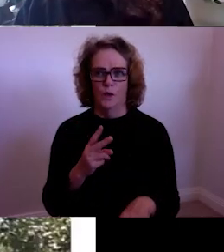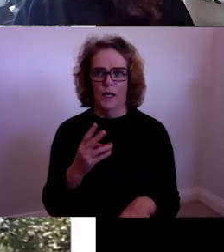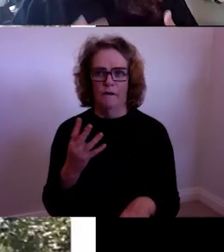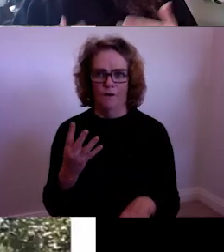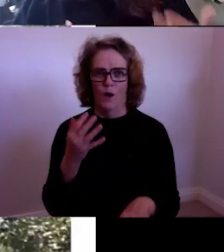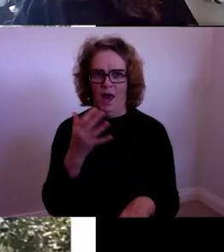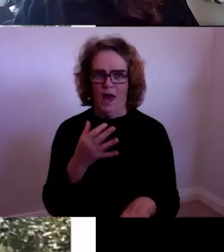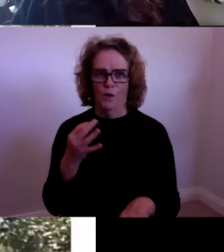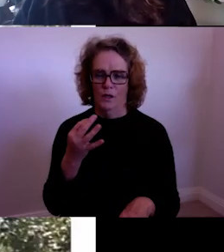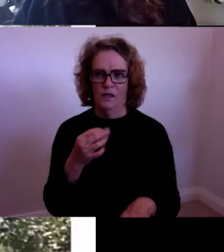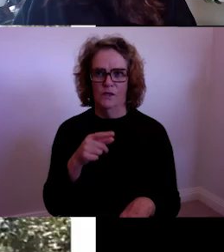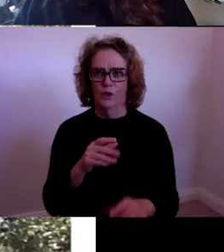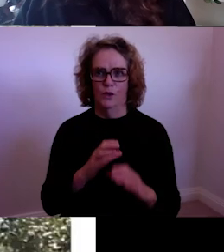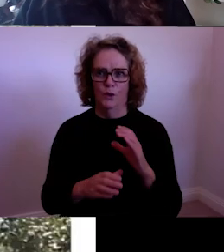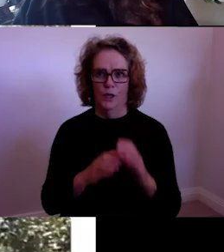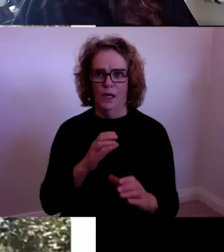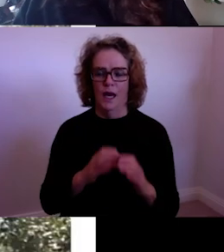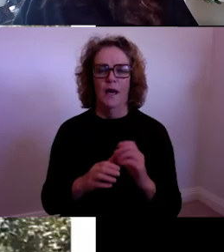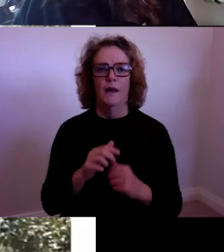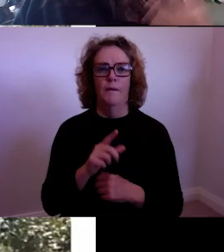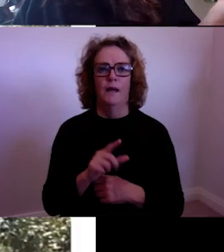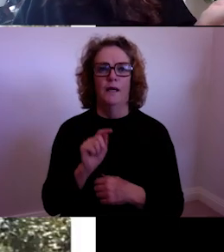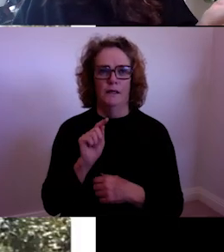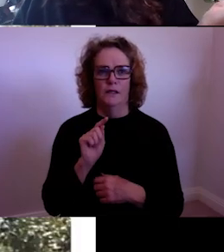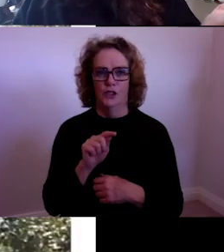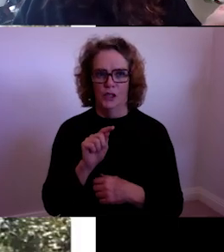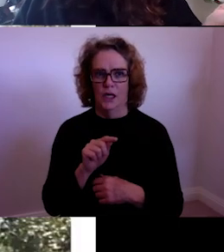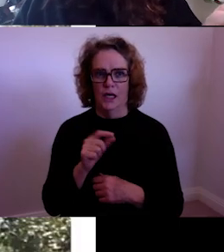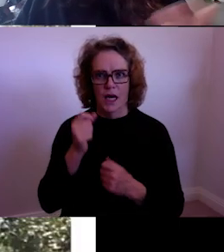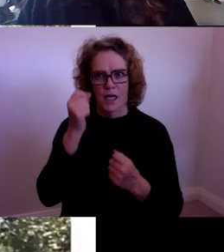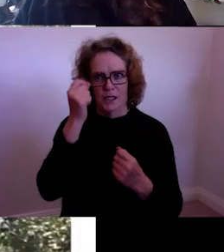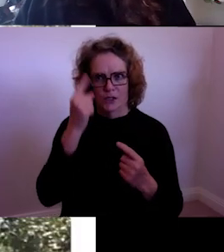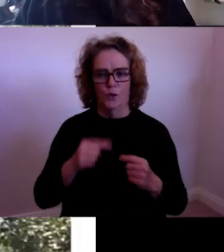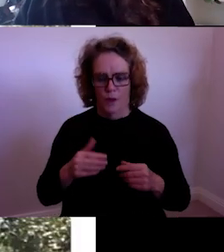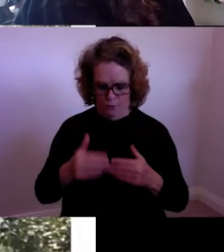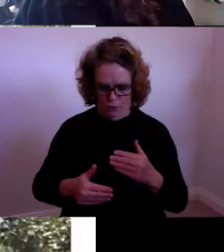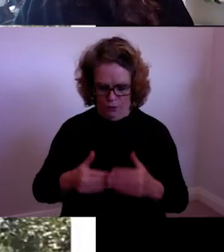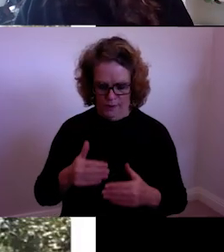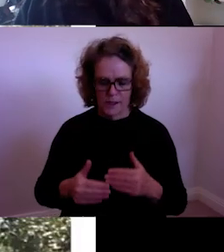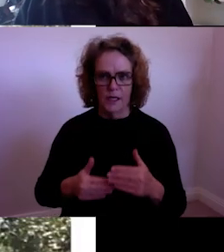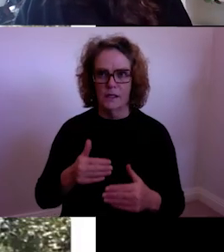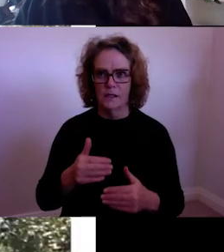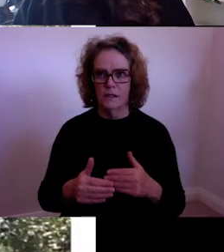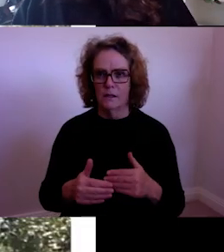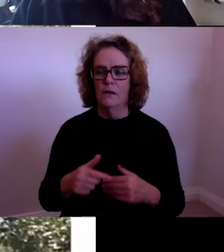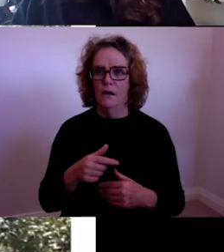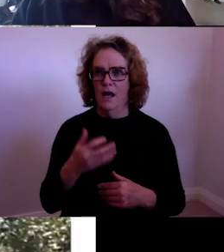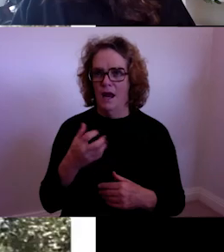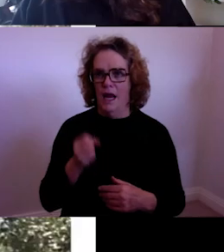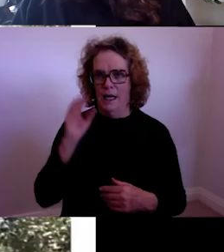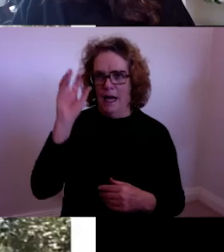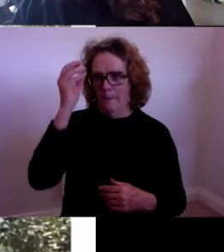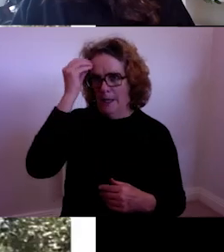but she can understand and process and have an opinion about her healthcare as well. So,